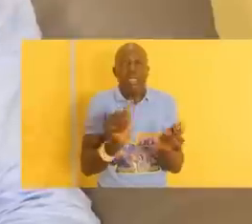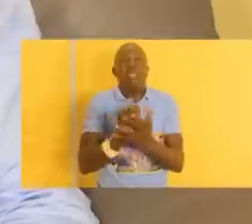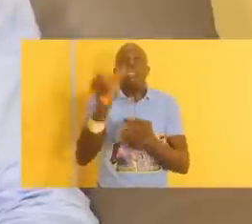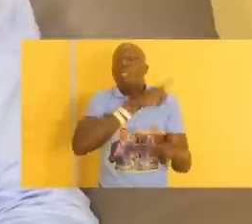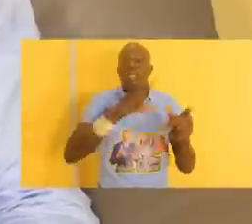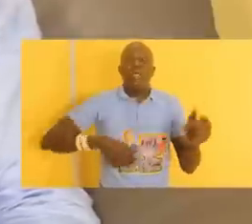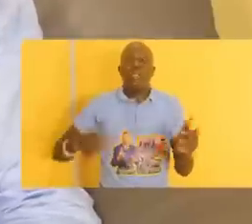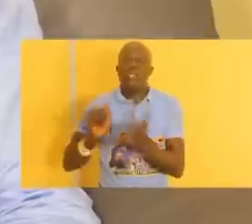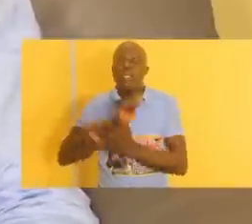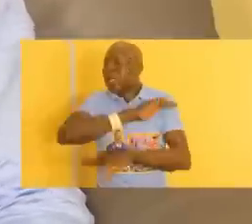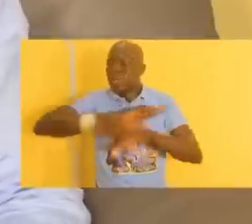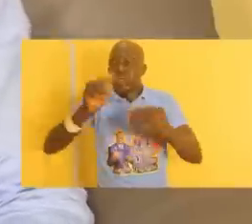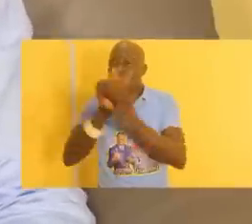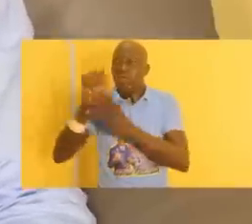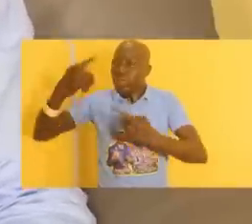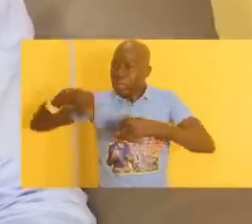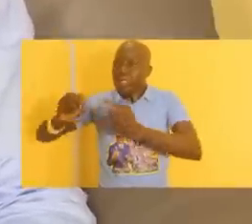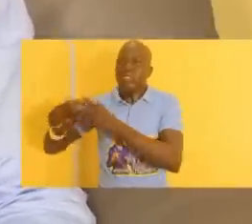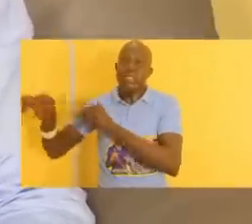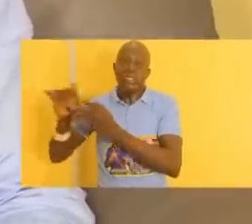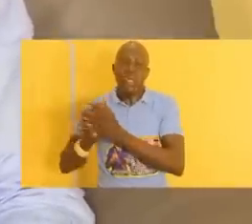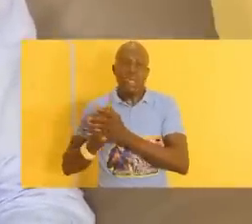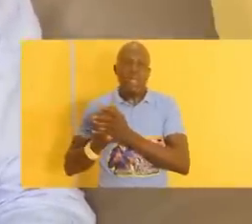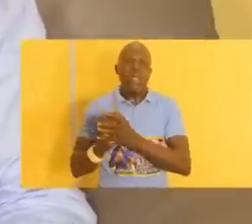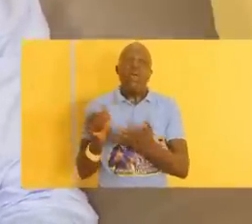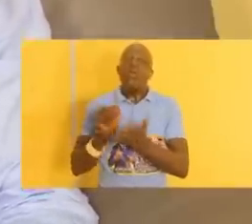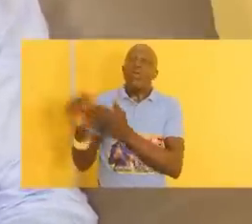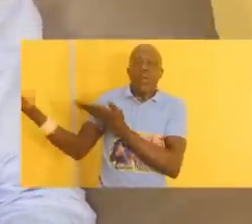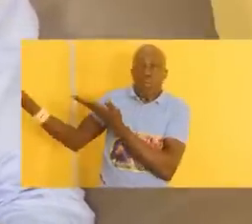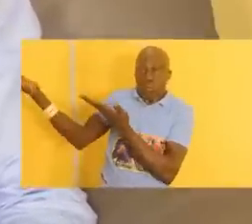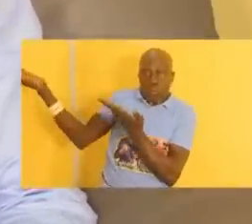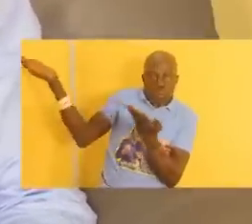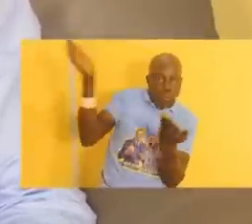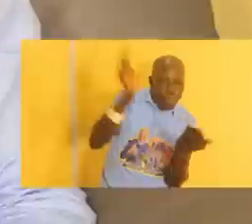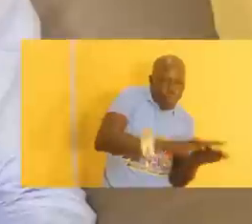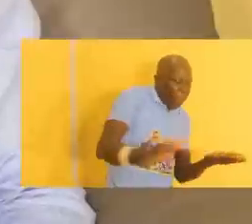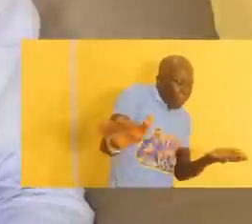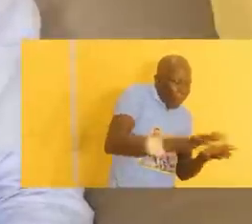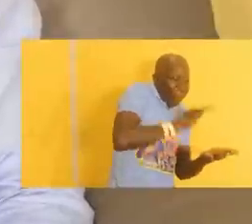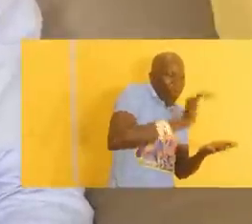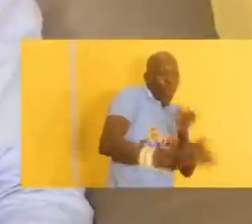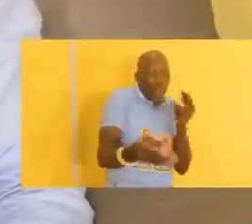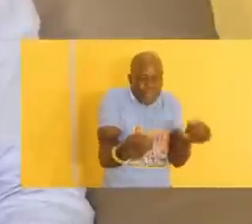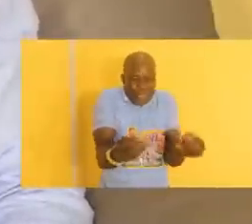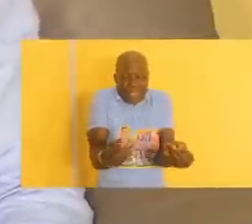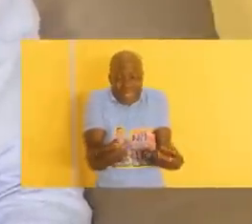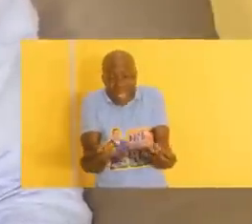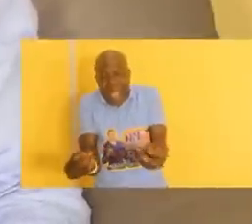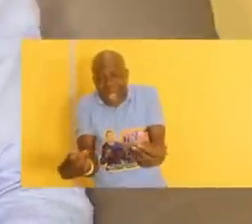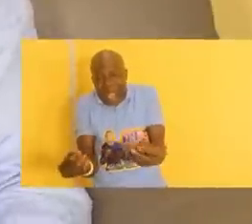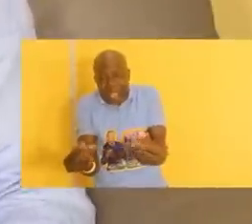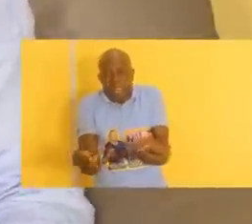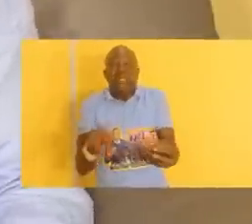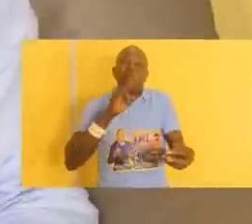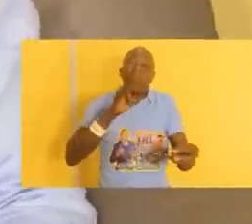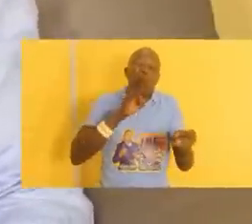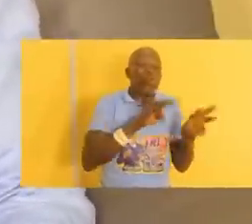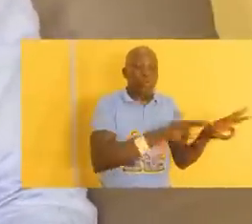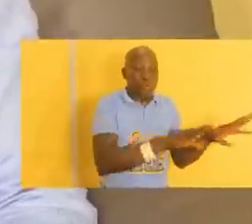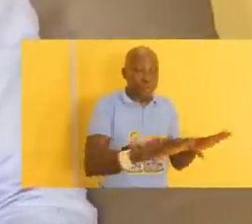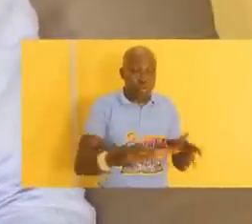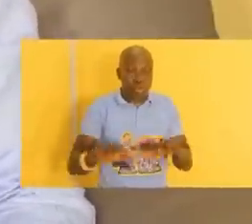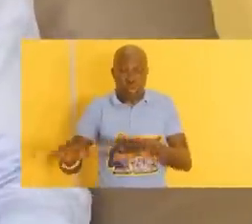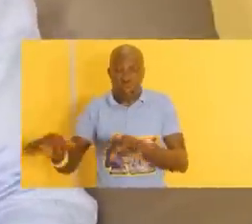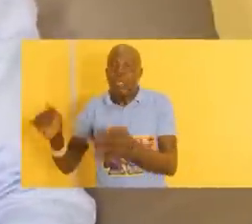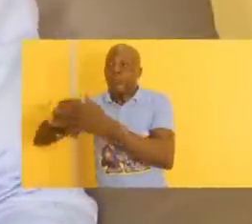The Lord said. E gbono tie sinu e. You must not tie it. E ko nyane sinu e. Fill it in with nyane inu onko. The sweet sound.